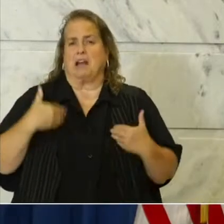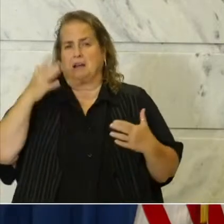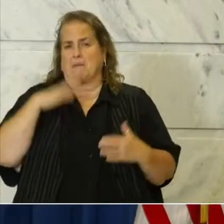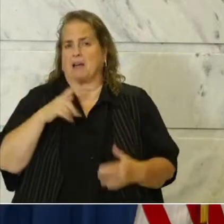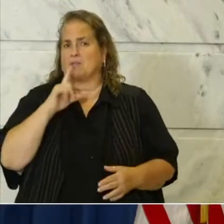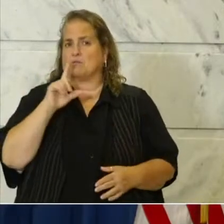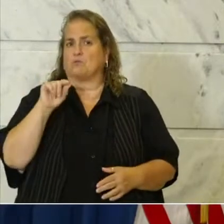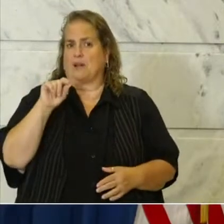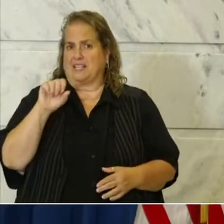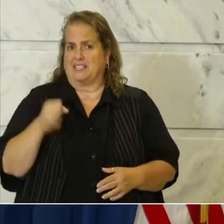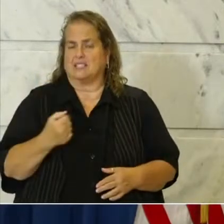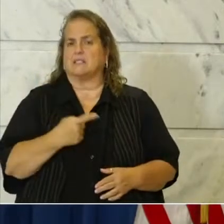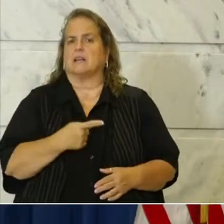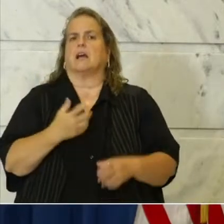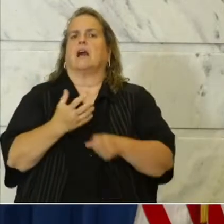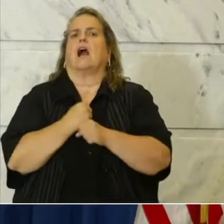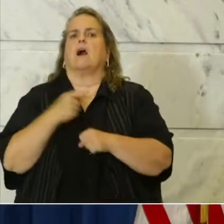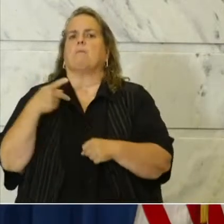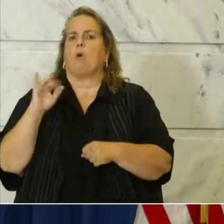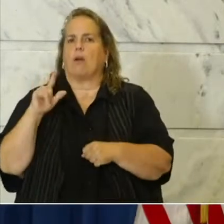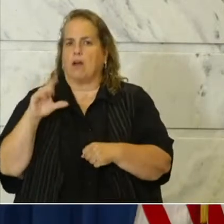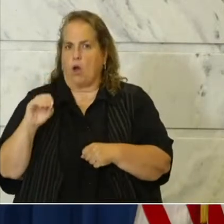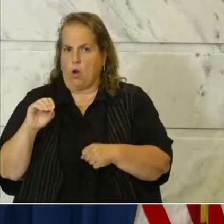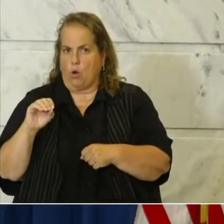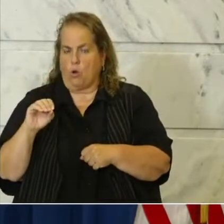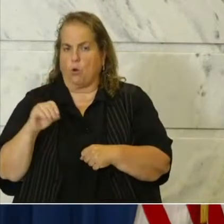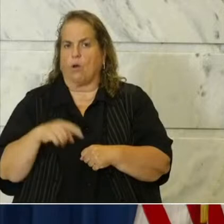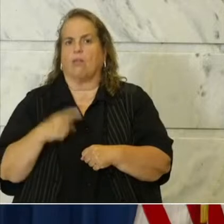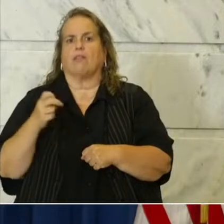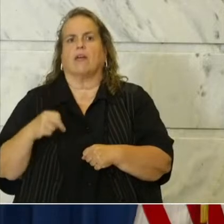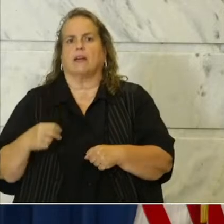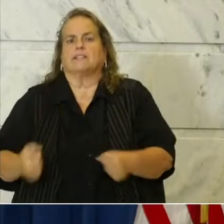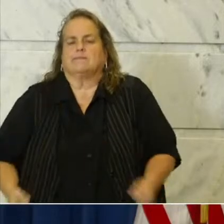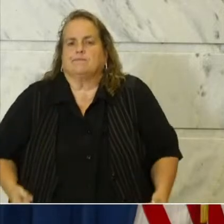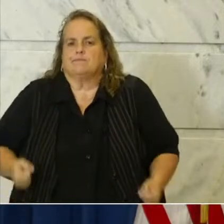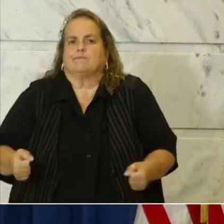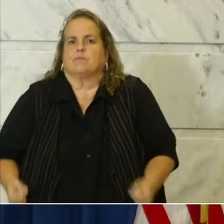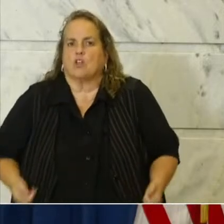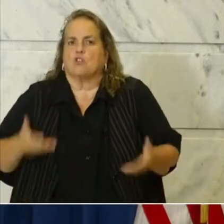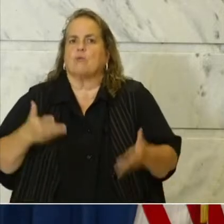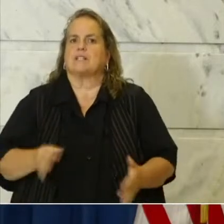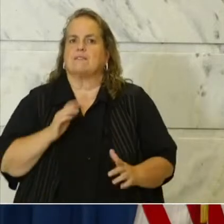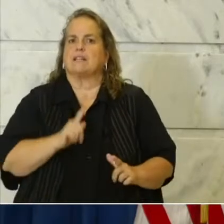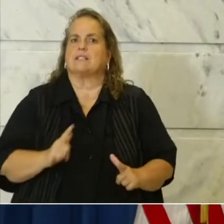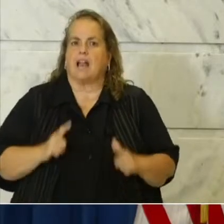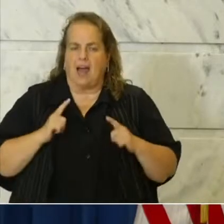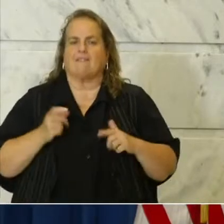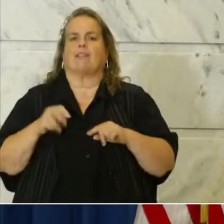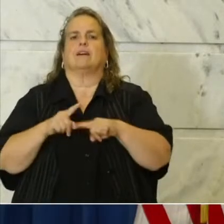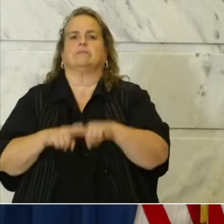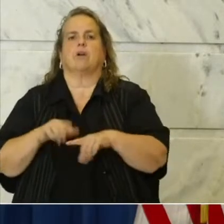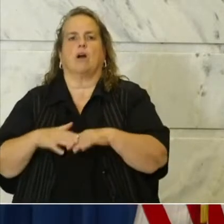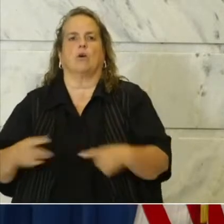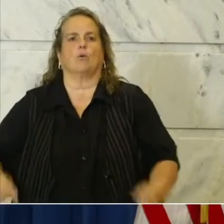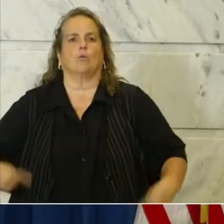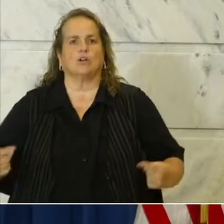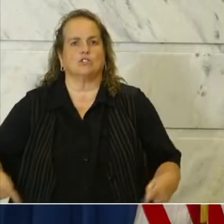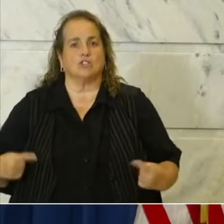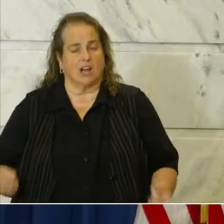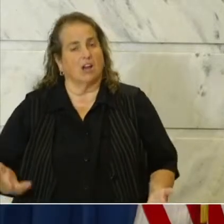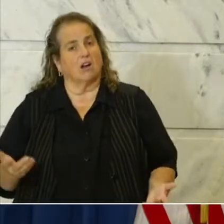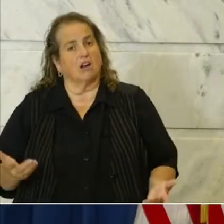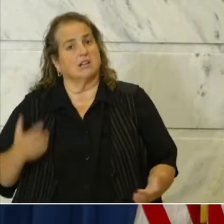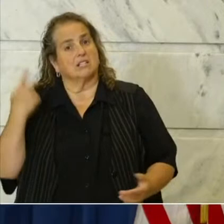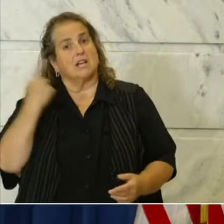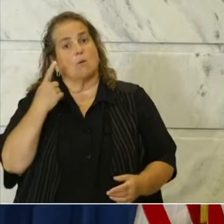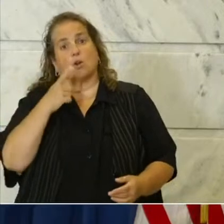and had an acute episode of polio and then was a paraplegic the rest of his life and reliant on a wheelchair. So that could take someone who